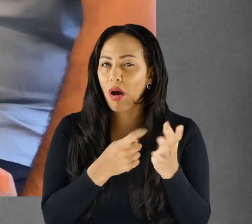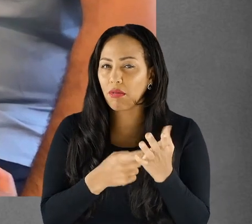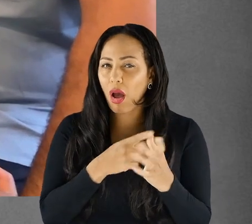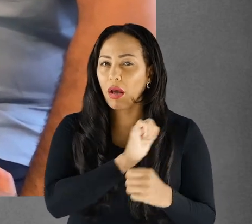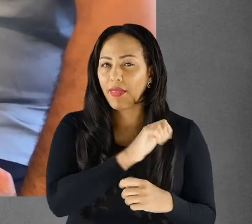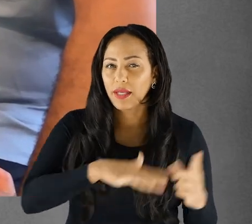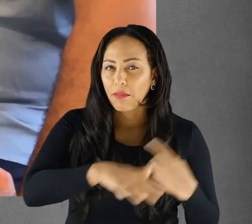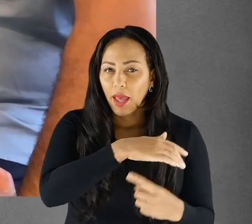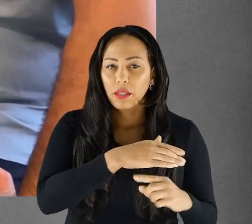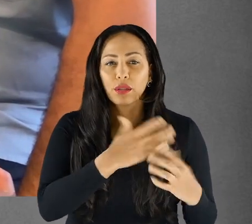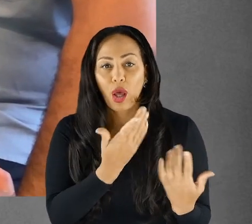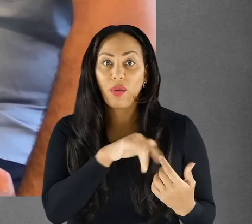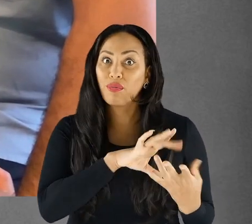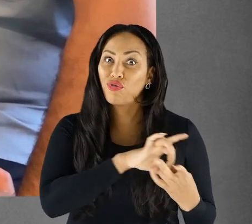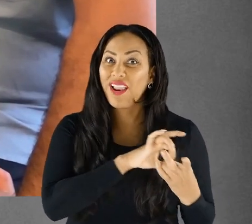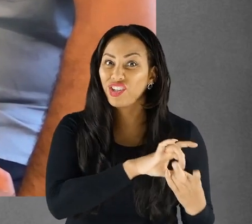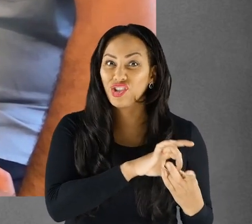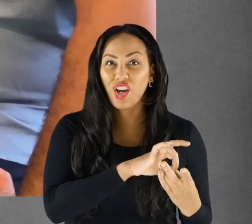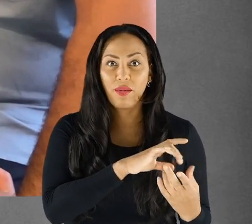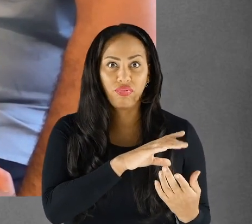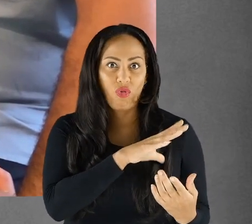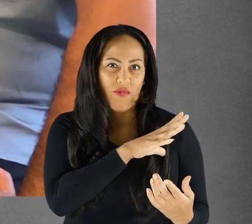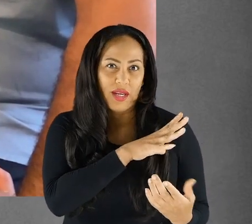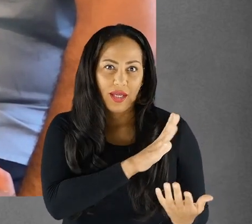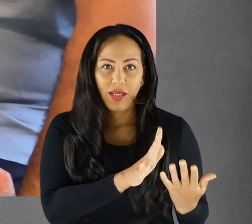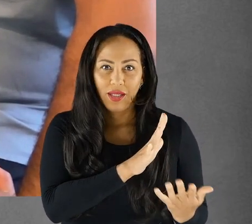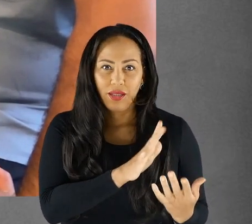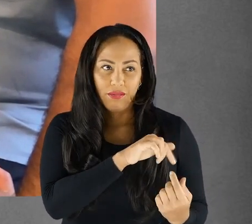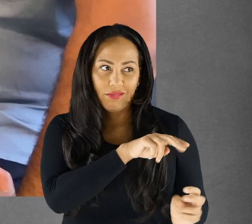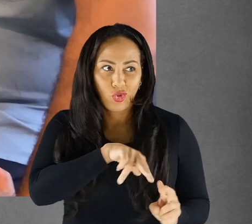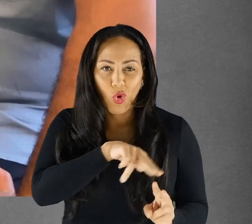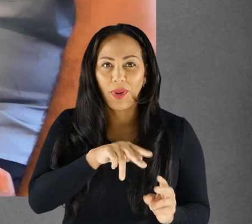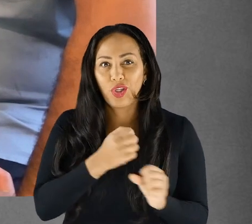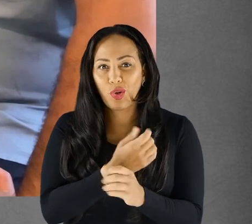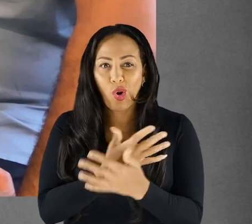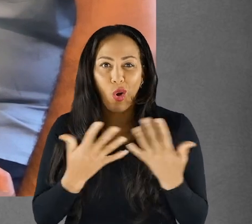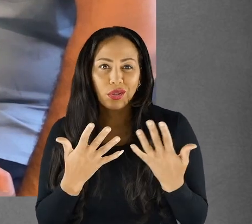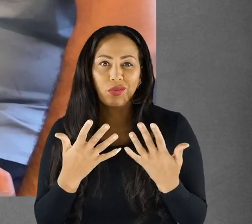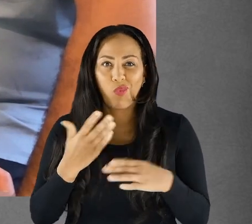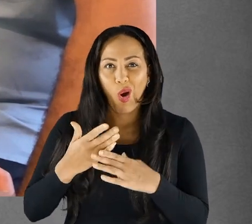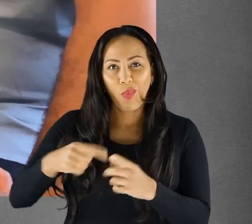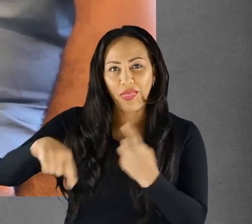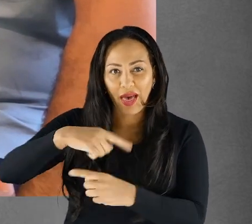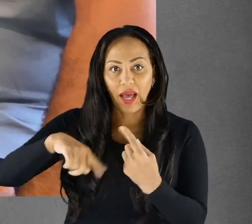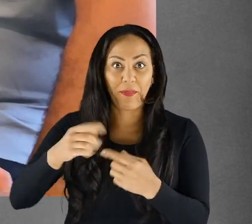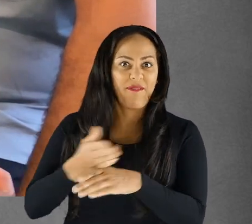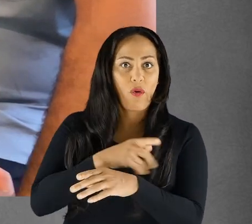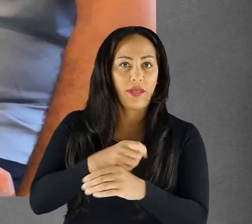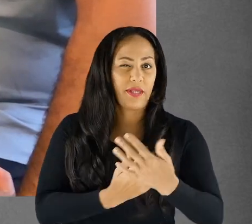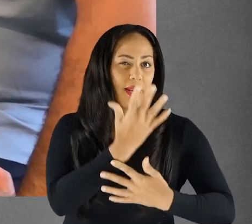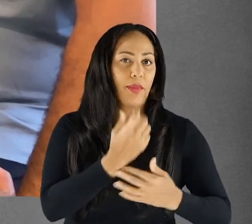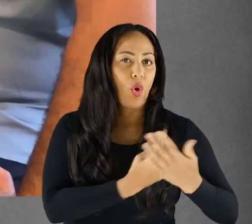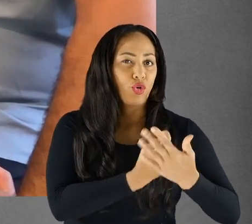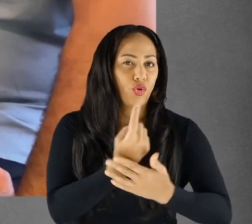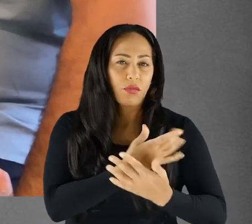of a relationship where she'd seen me do a lot with the Spark. So before this development opportunity came, there was a lot